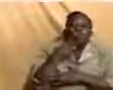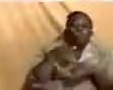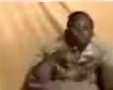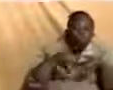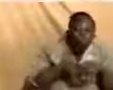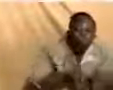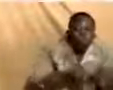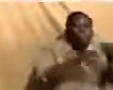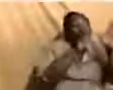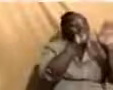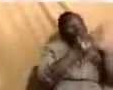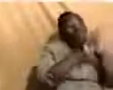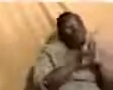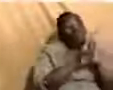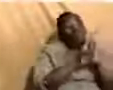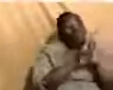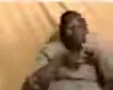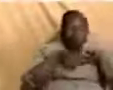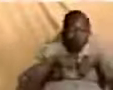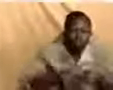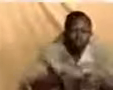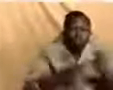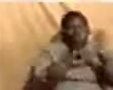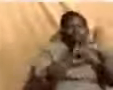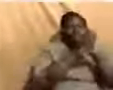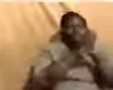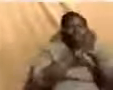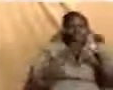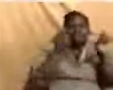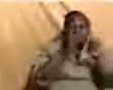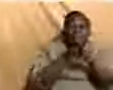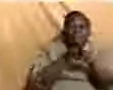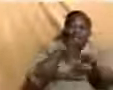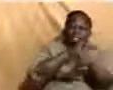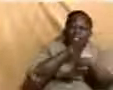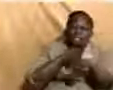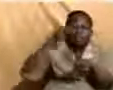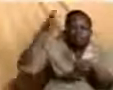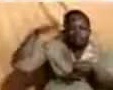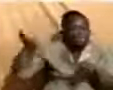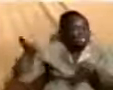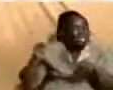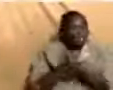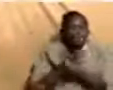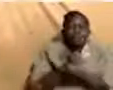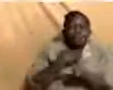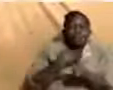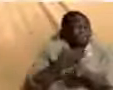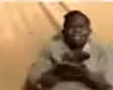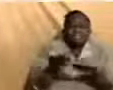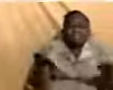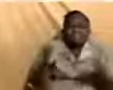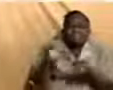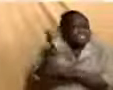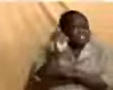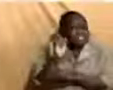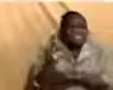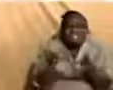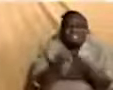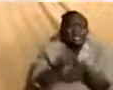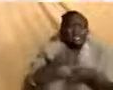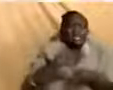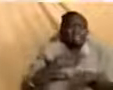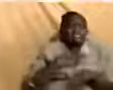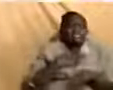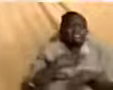by this katiba of ours, lawfully abides by our national legislation. We cannot have him doing anything he feels like president, as asked by the